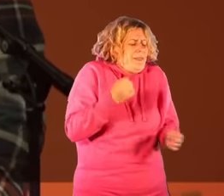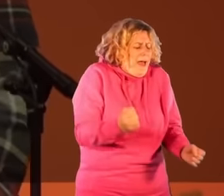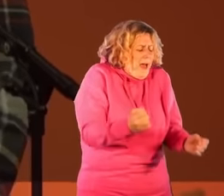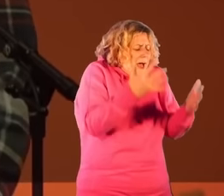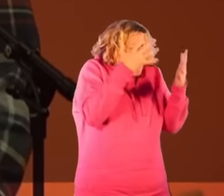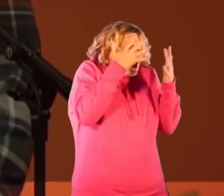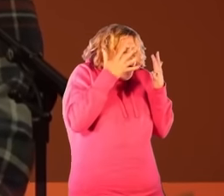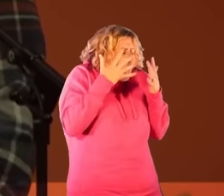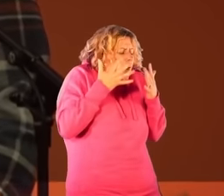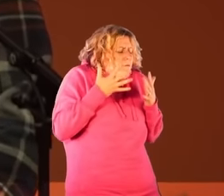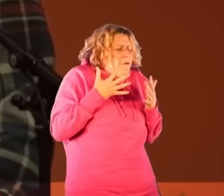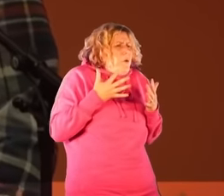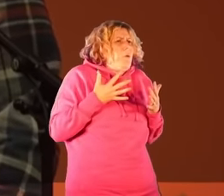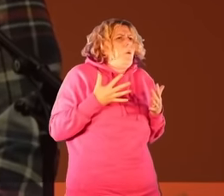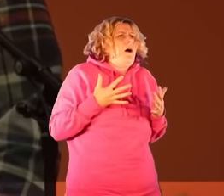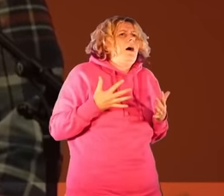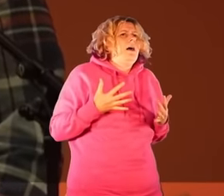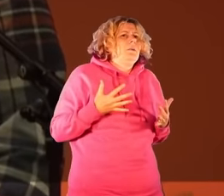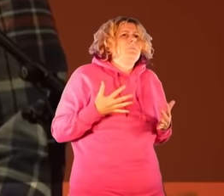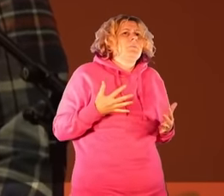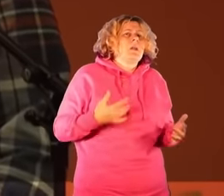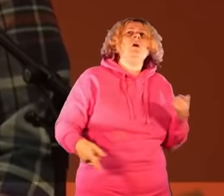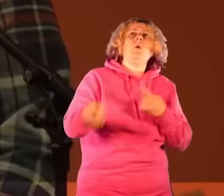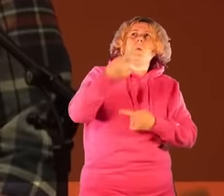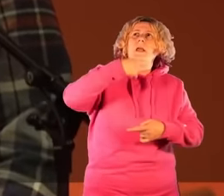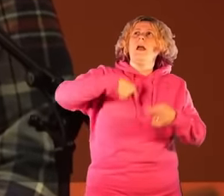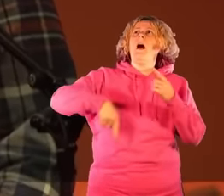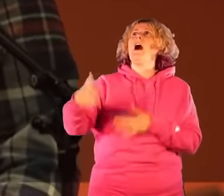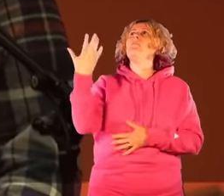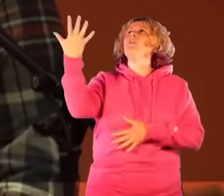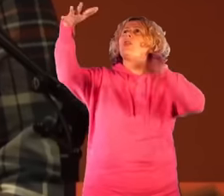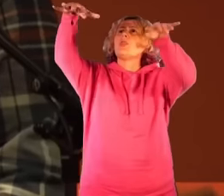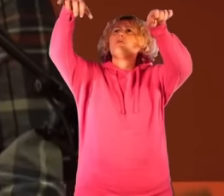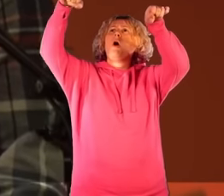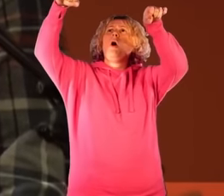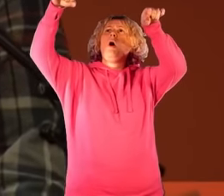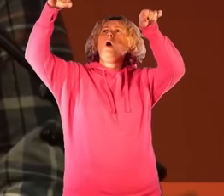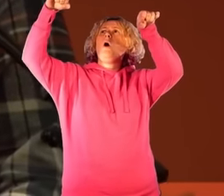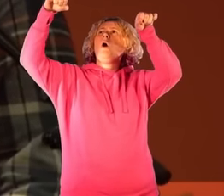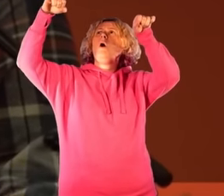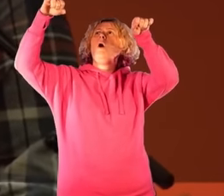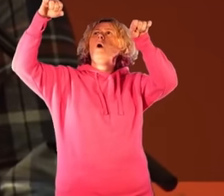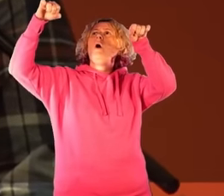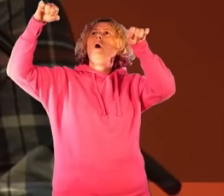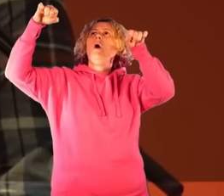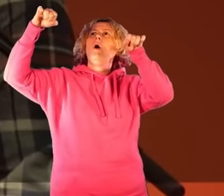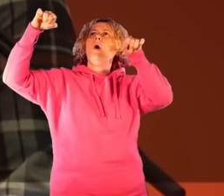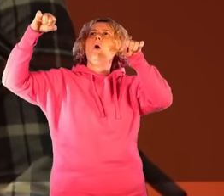fears that overwhelm. We have a